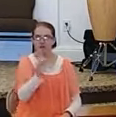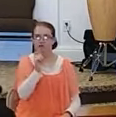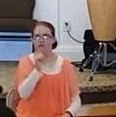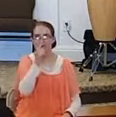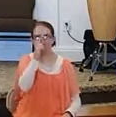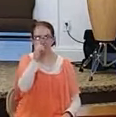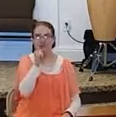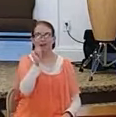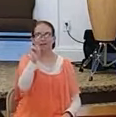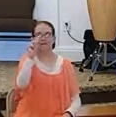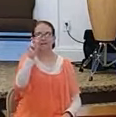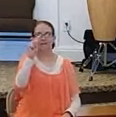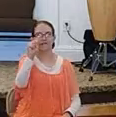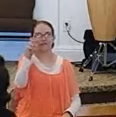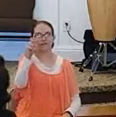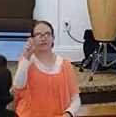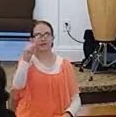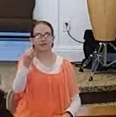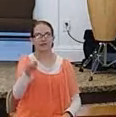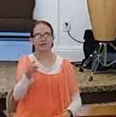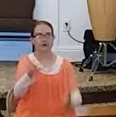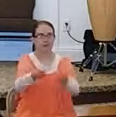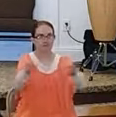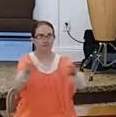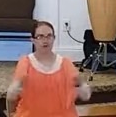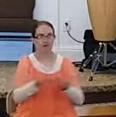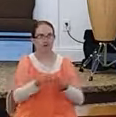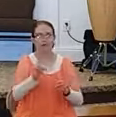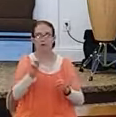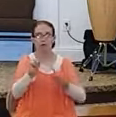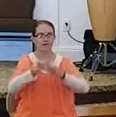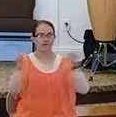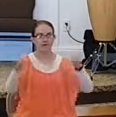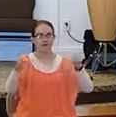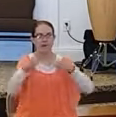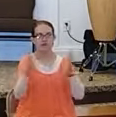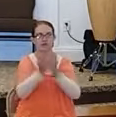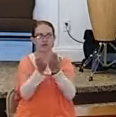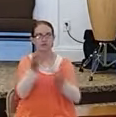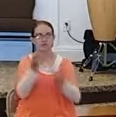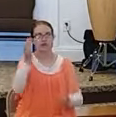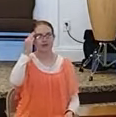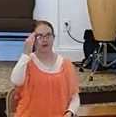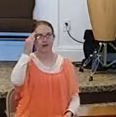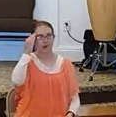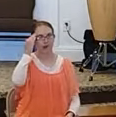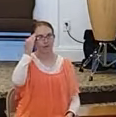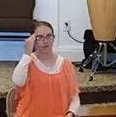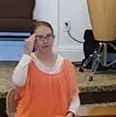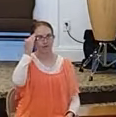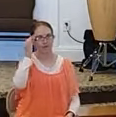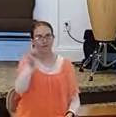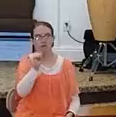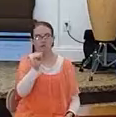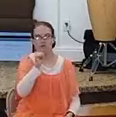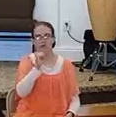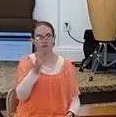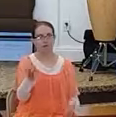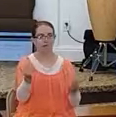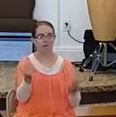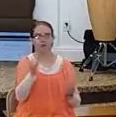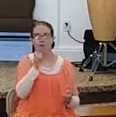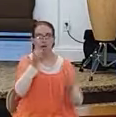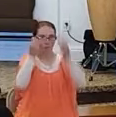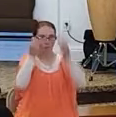interested in your position today. It doesn't make any difference how much scripture you know. Hallelujah. If you're